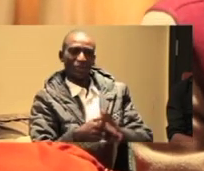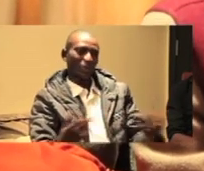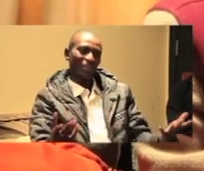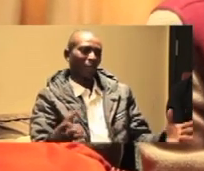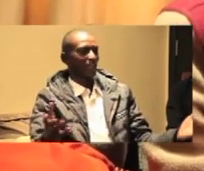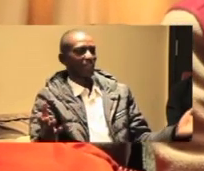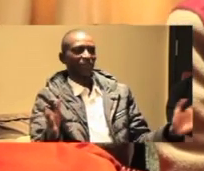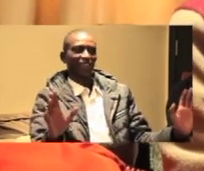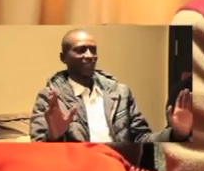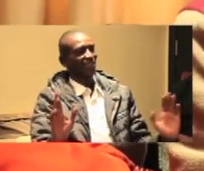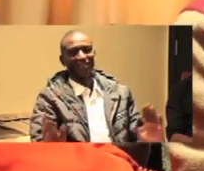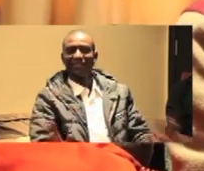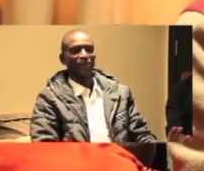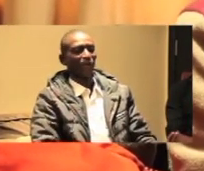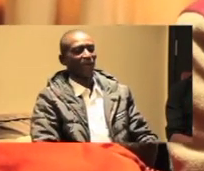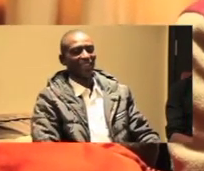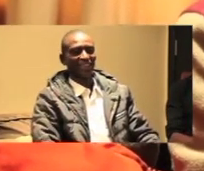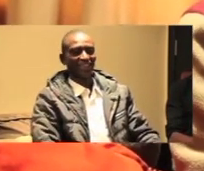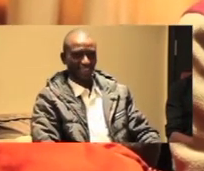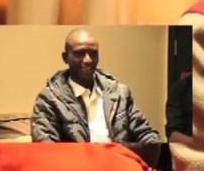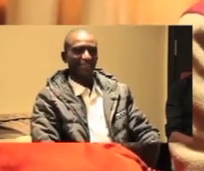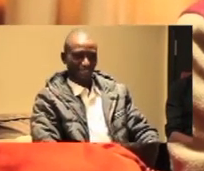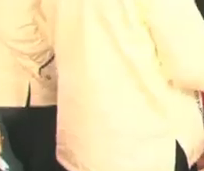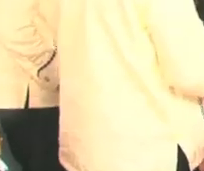and from there we live just normally.